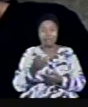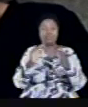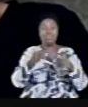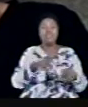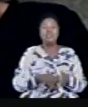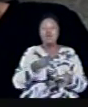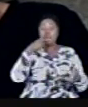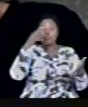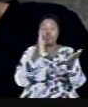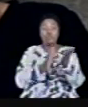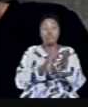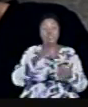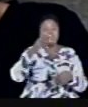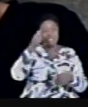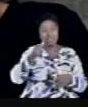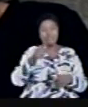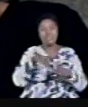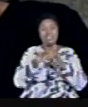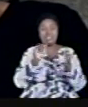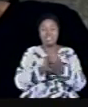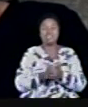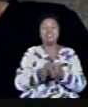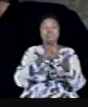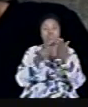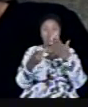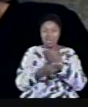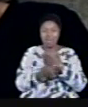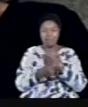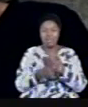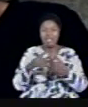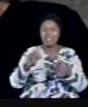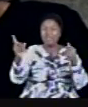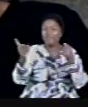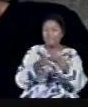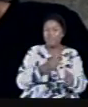State Global Crusade.